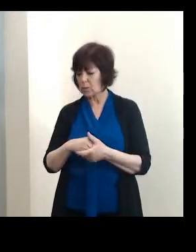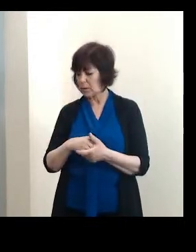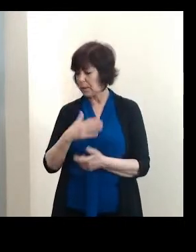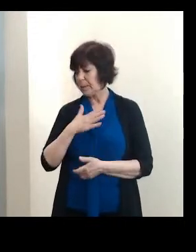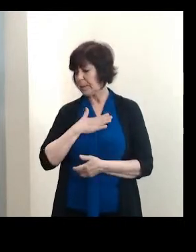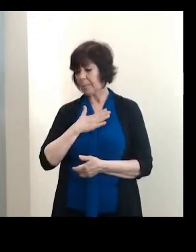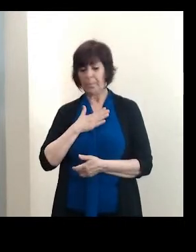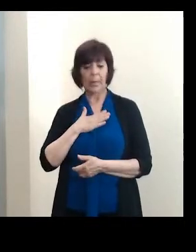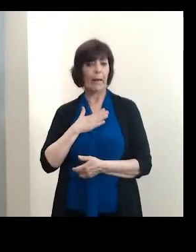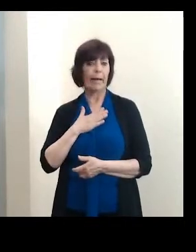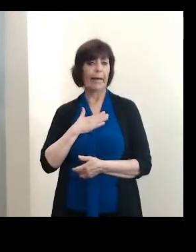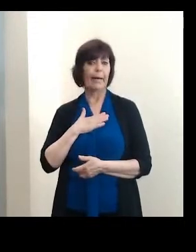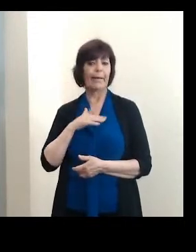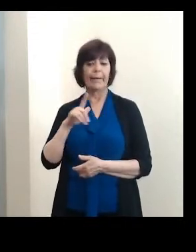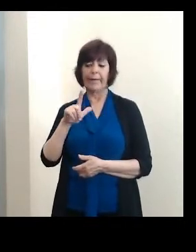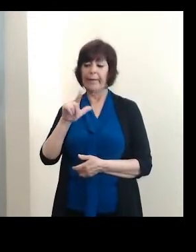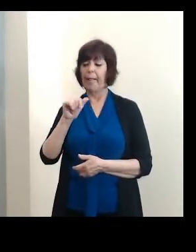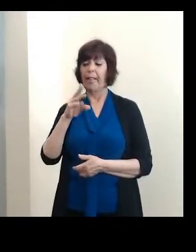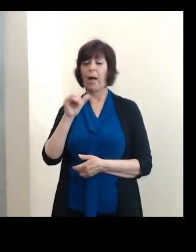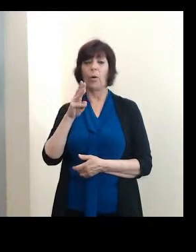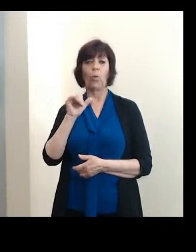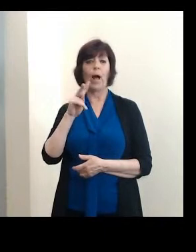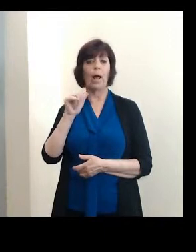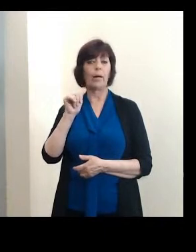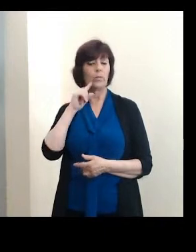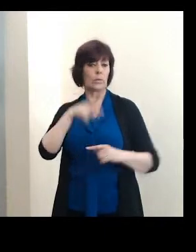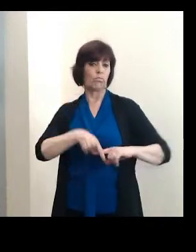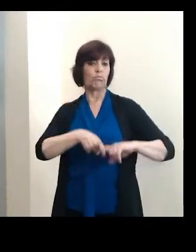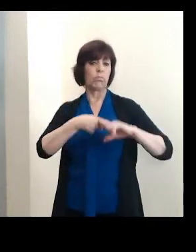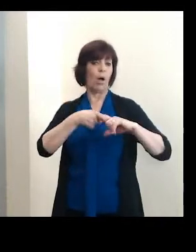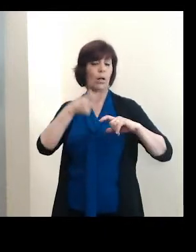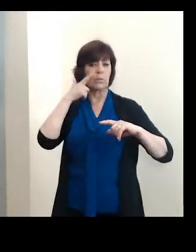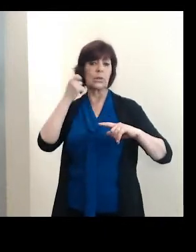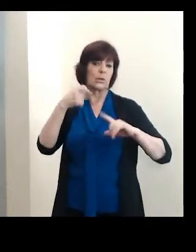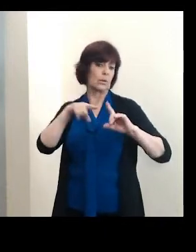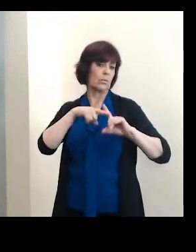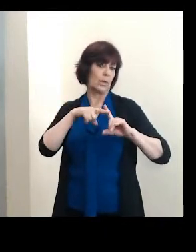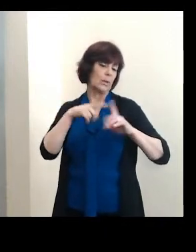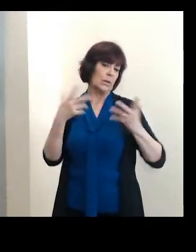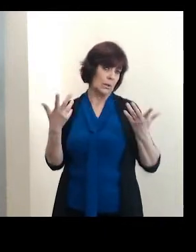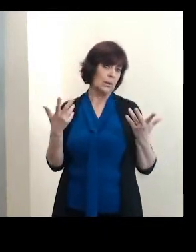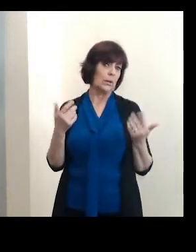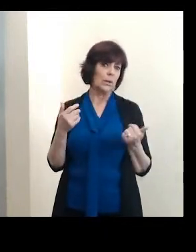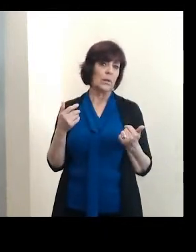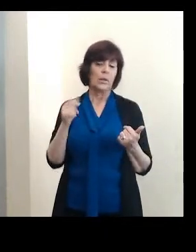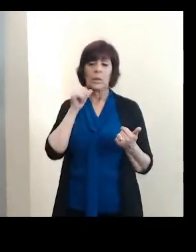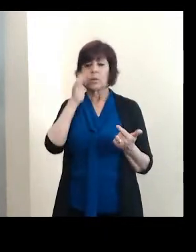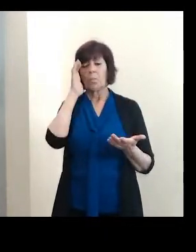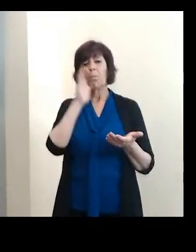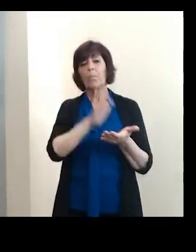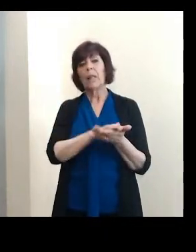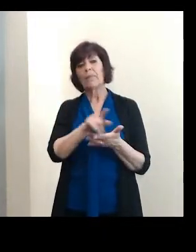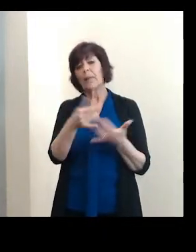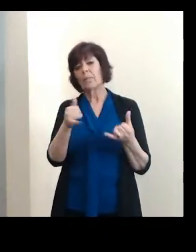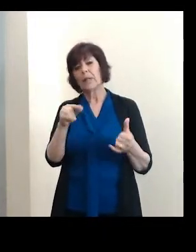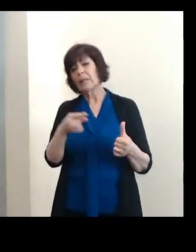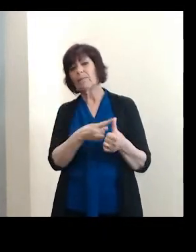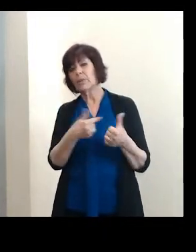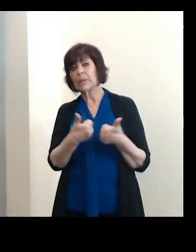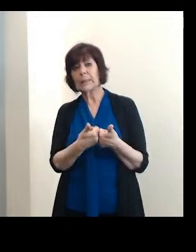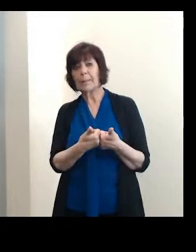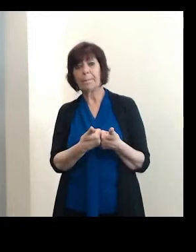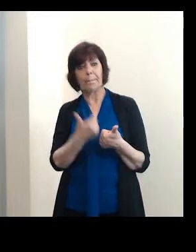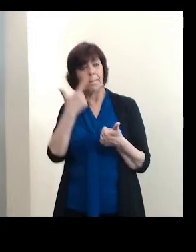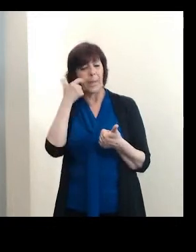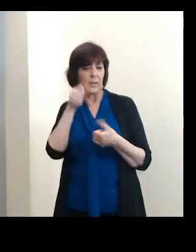own alma mater, Lackawanna, was on pause because of cases associated with it. So I don't believe they actually played their first game